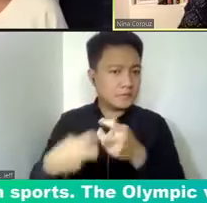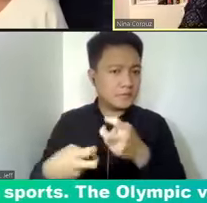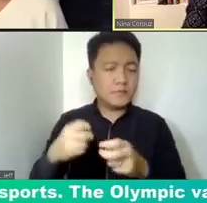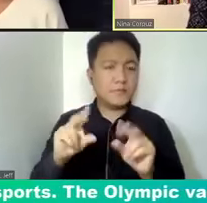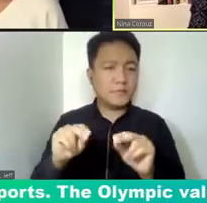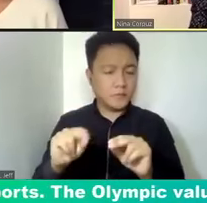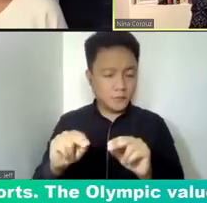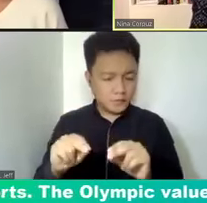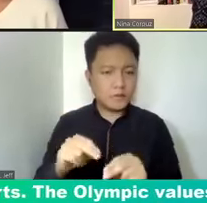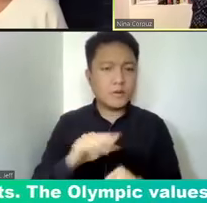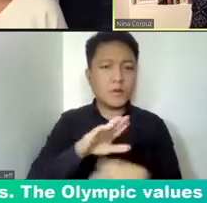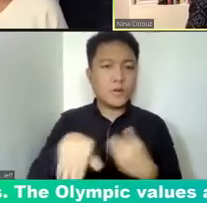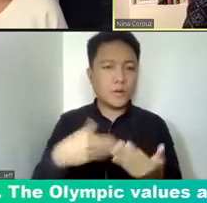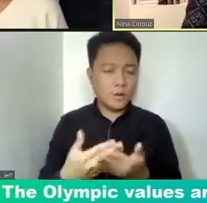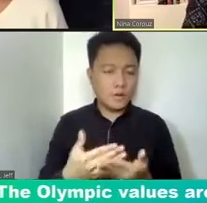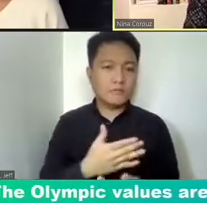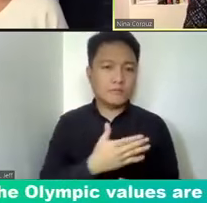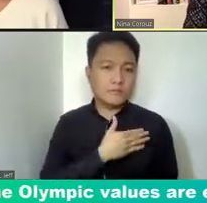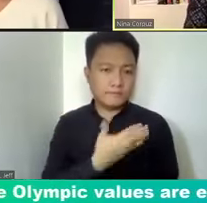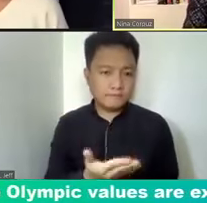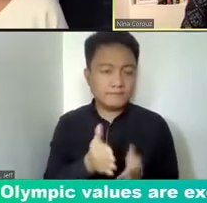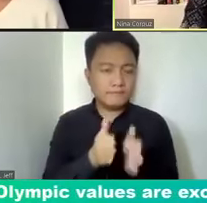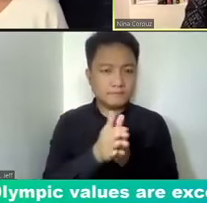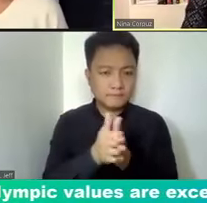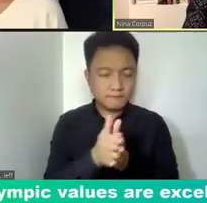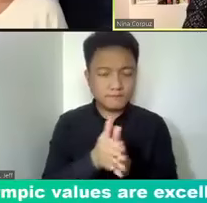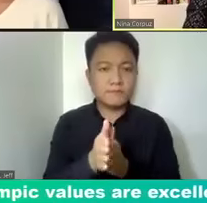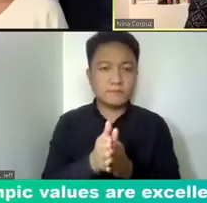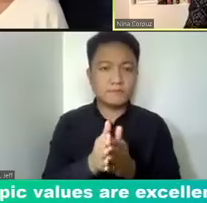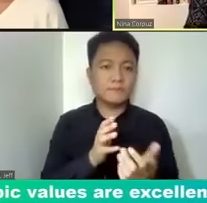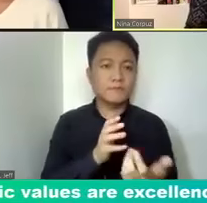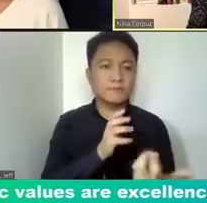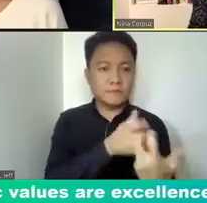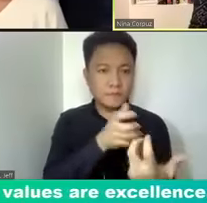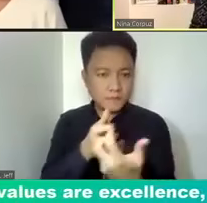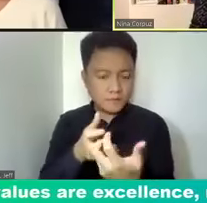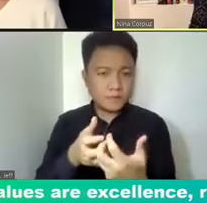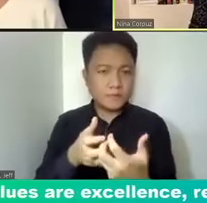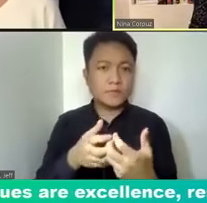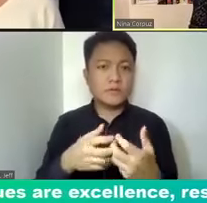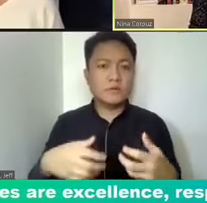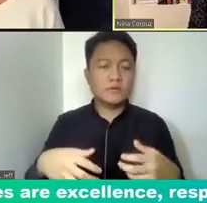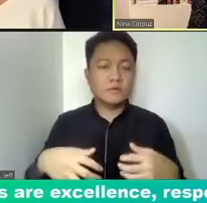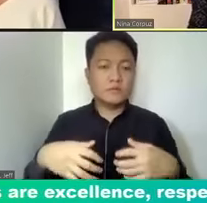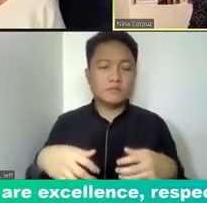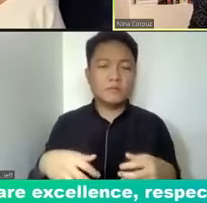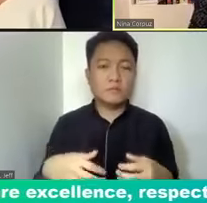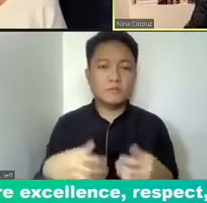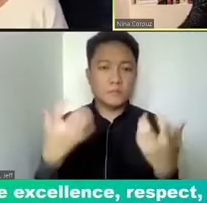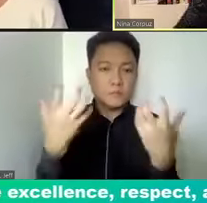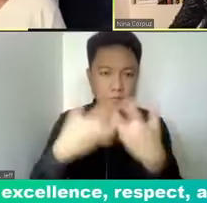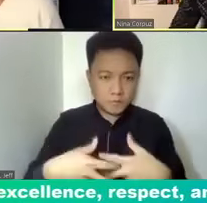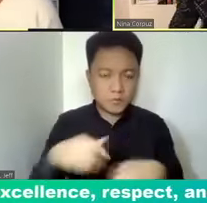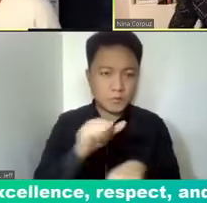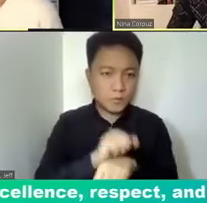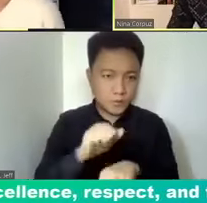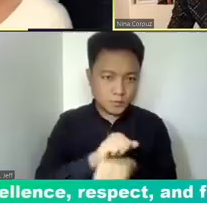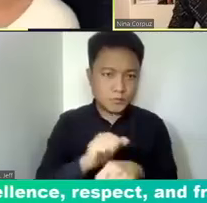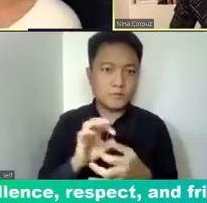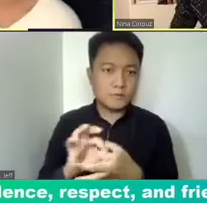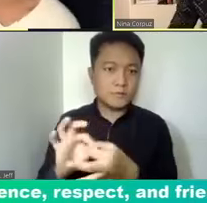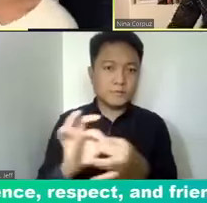now, let us thank you. Let us move on. Thank you, Mikey, to Ms.